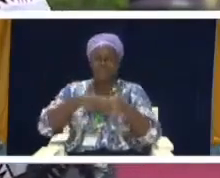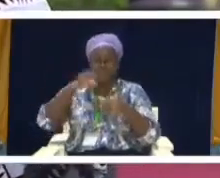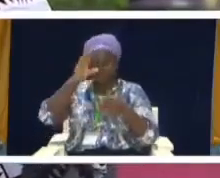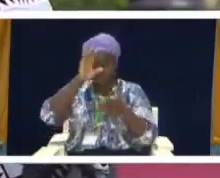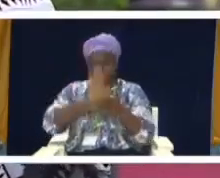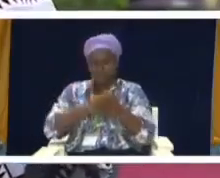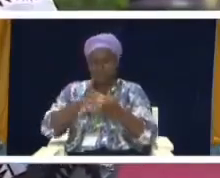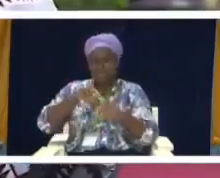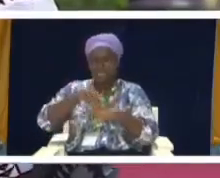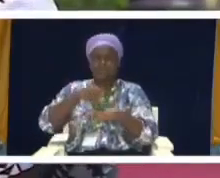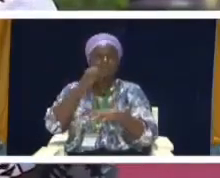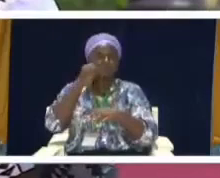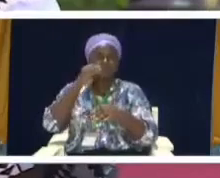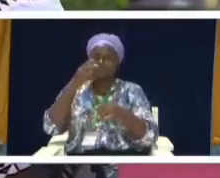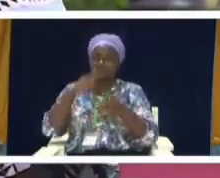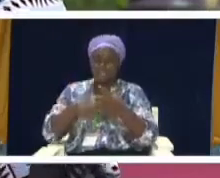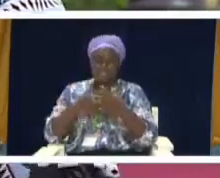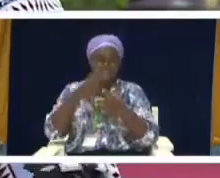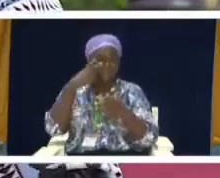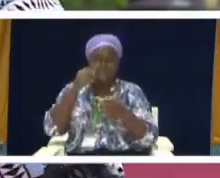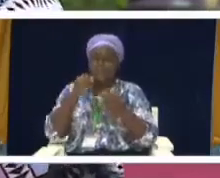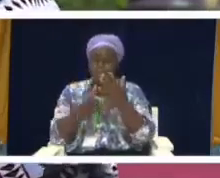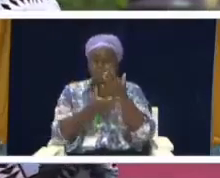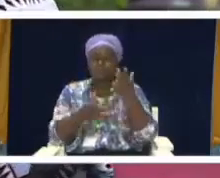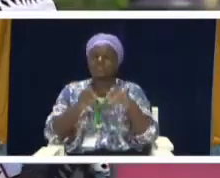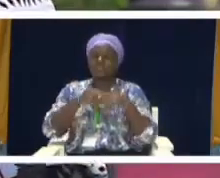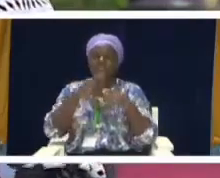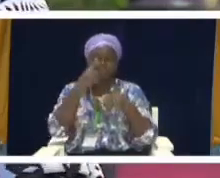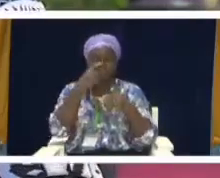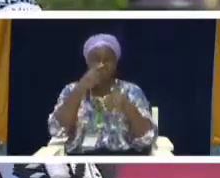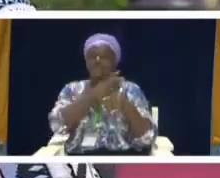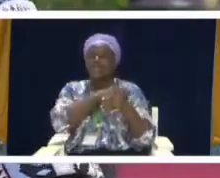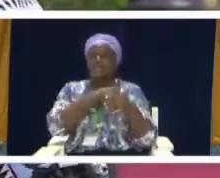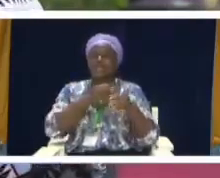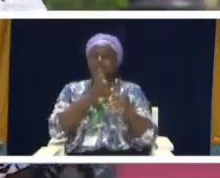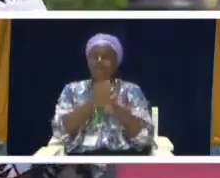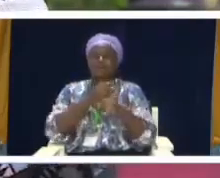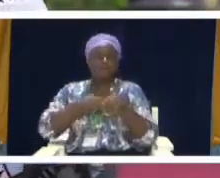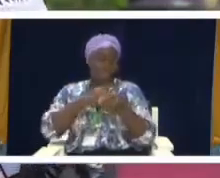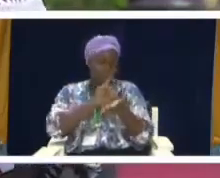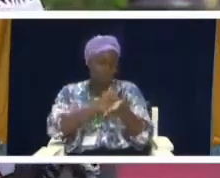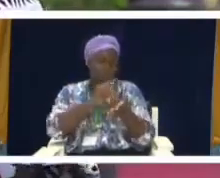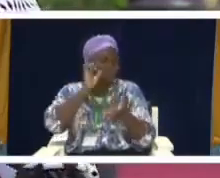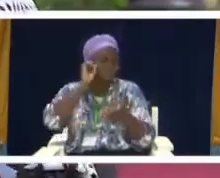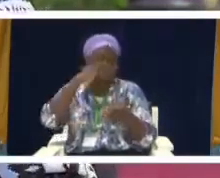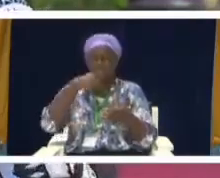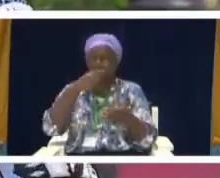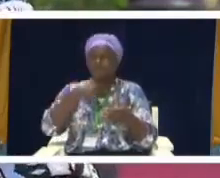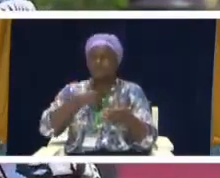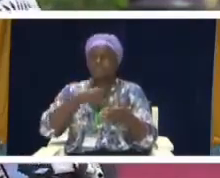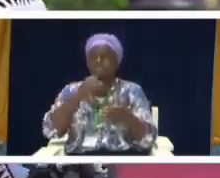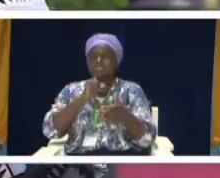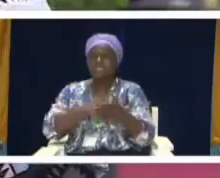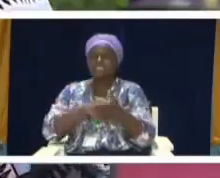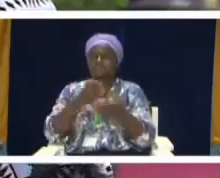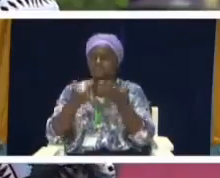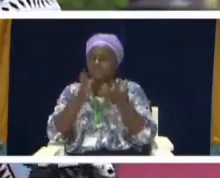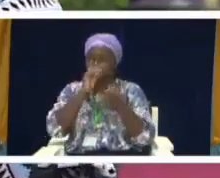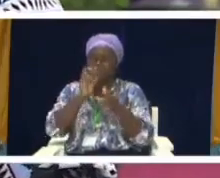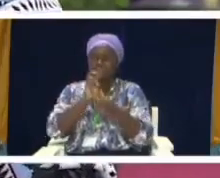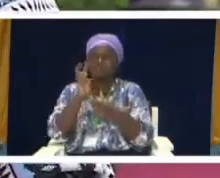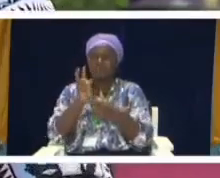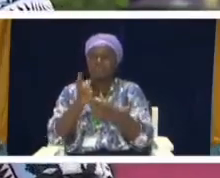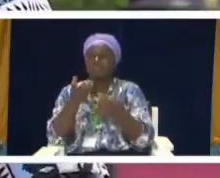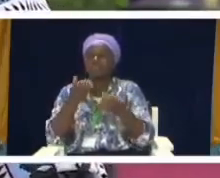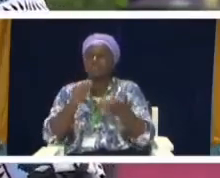my nose. So I felt, what is this? I called my gynecologist, and he told me probably it was the weather, that I should